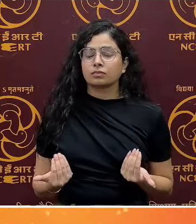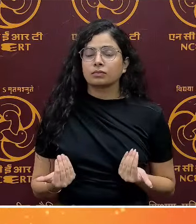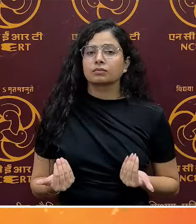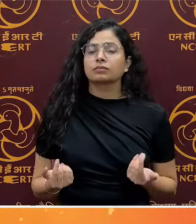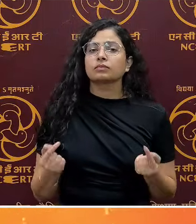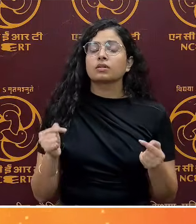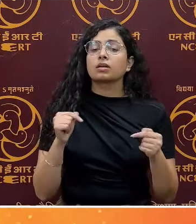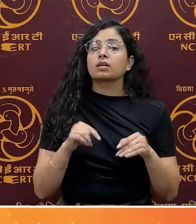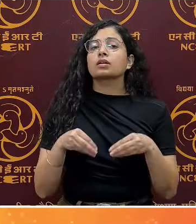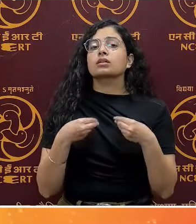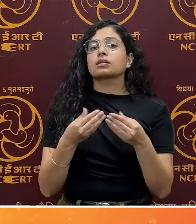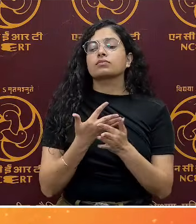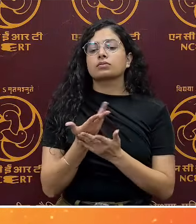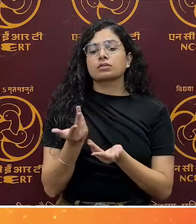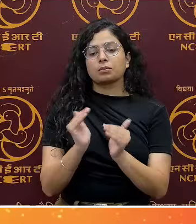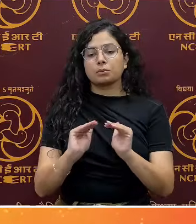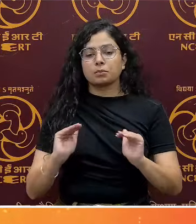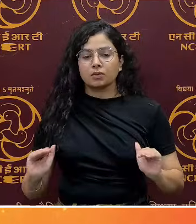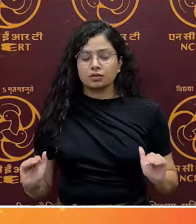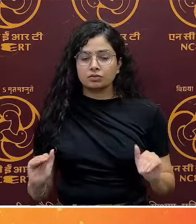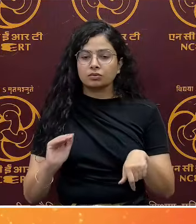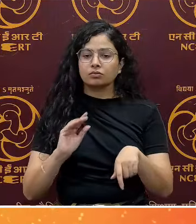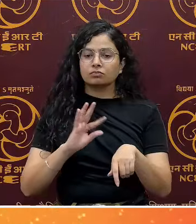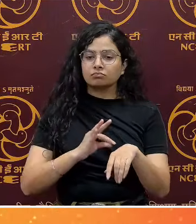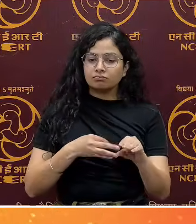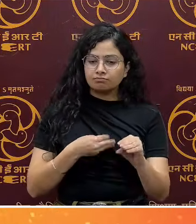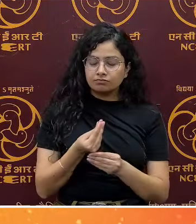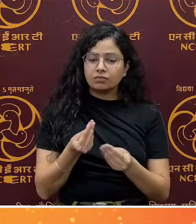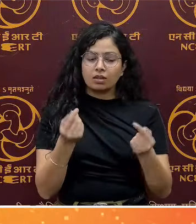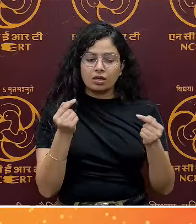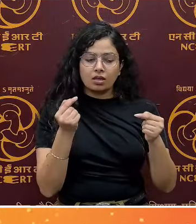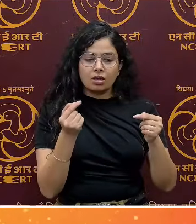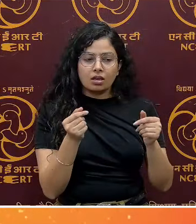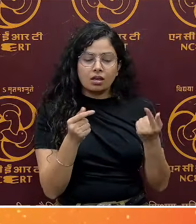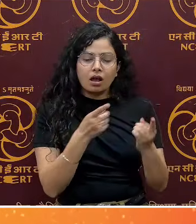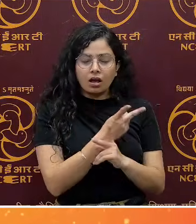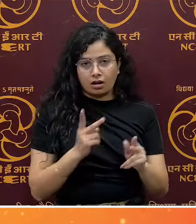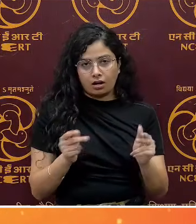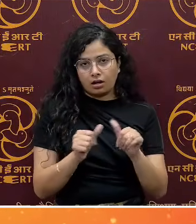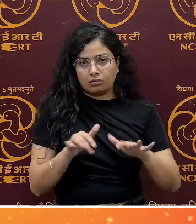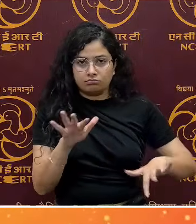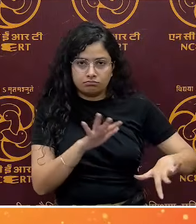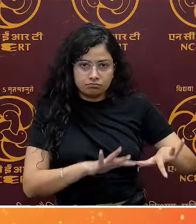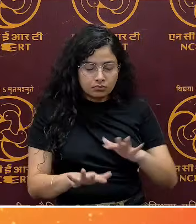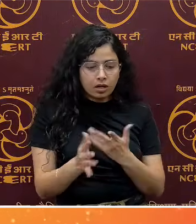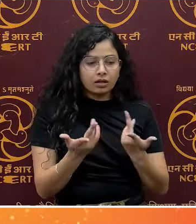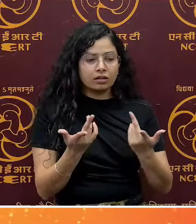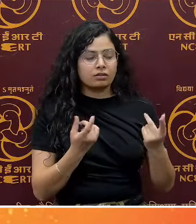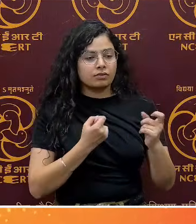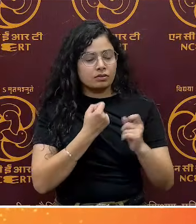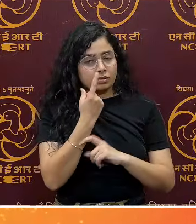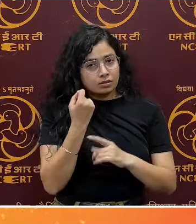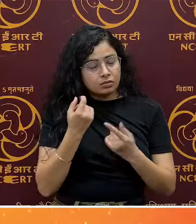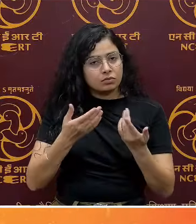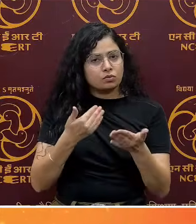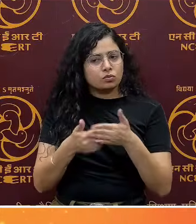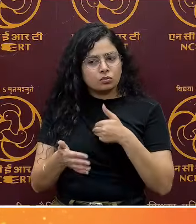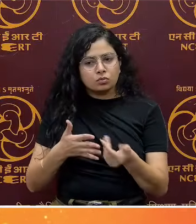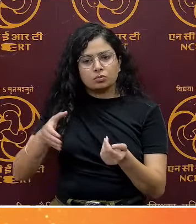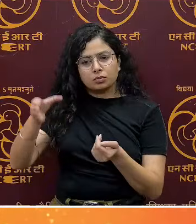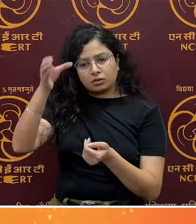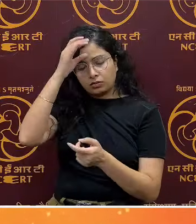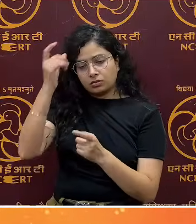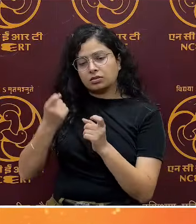This gives students an opportunity to go through these activities to understand the concepts which are not